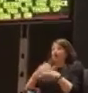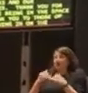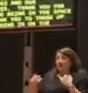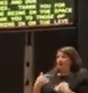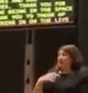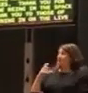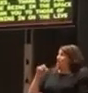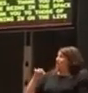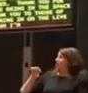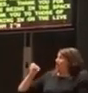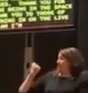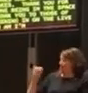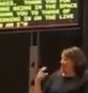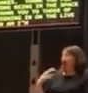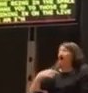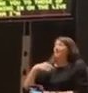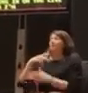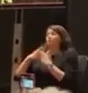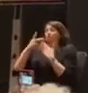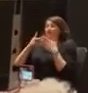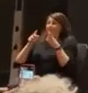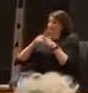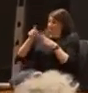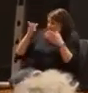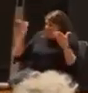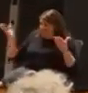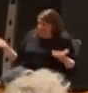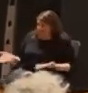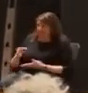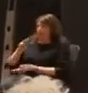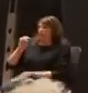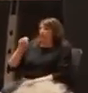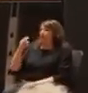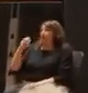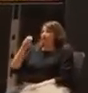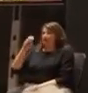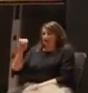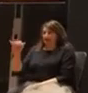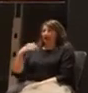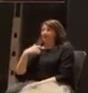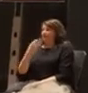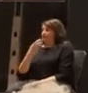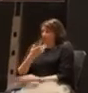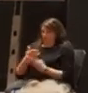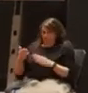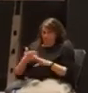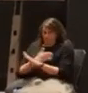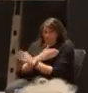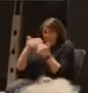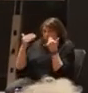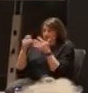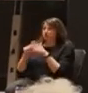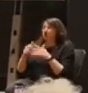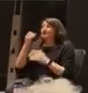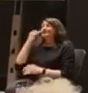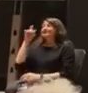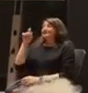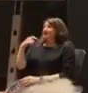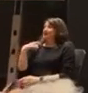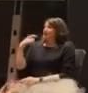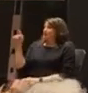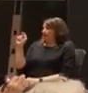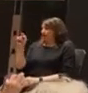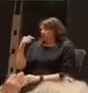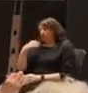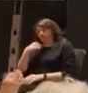Program Specialist here at MOHAI. And a couple housekeeping notes before we begin. If you need a restroom, they're just around this